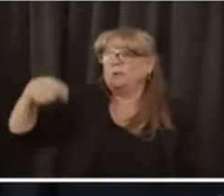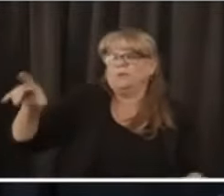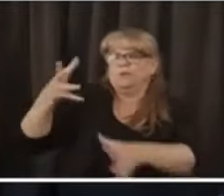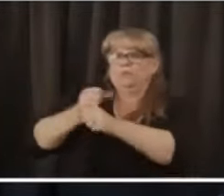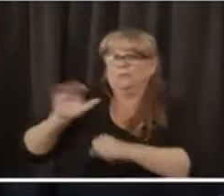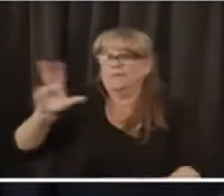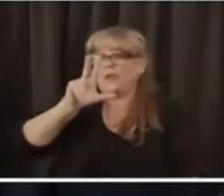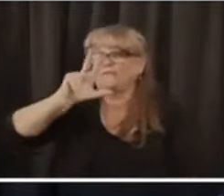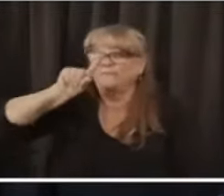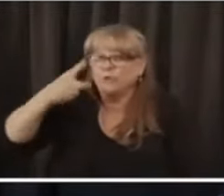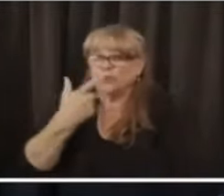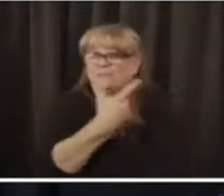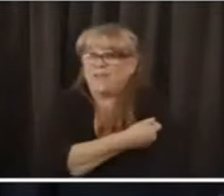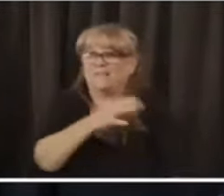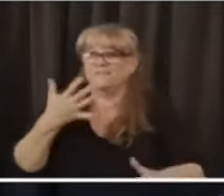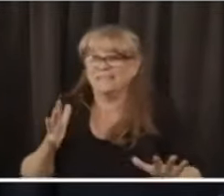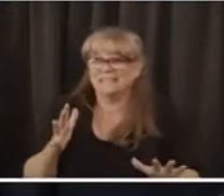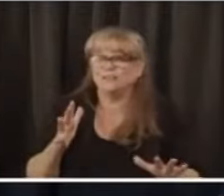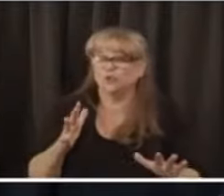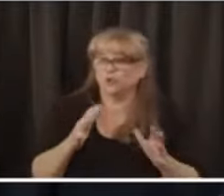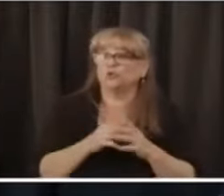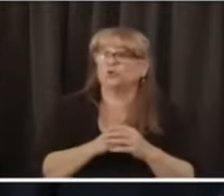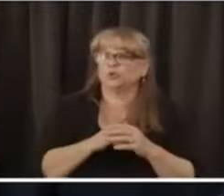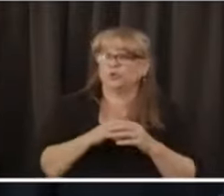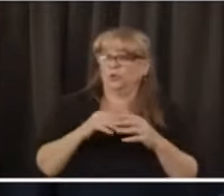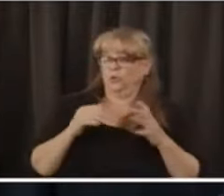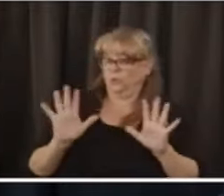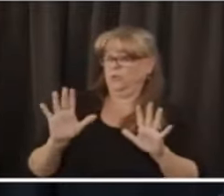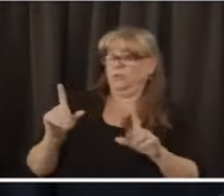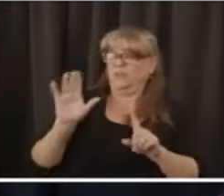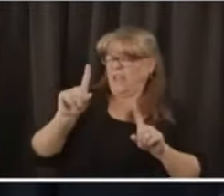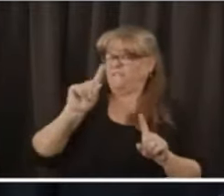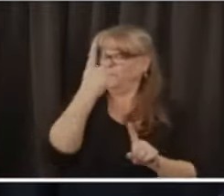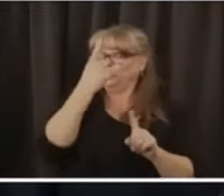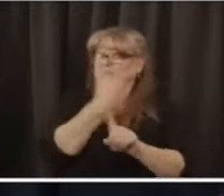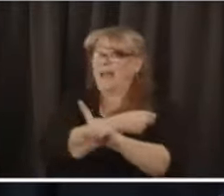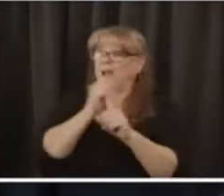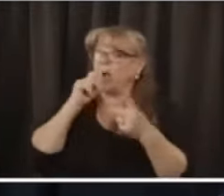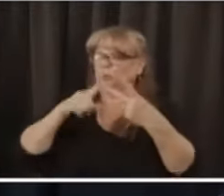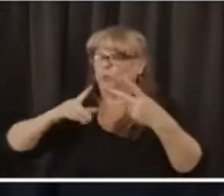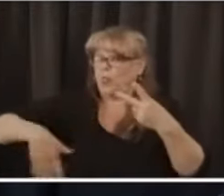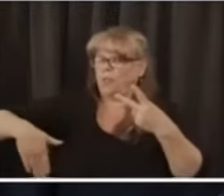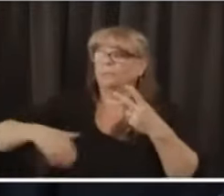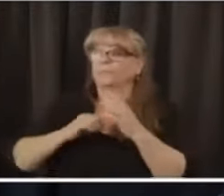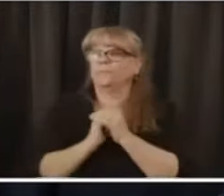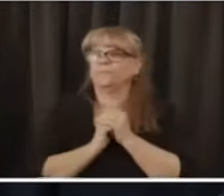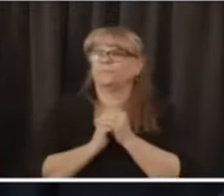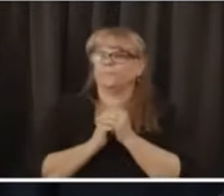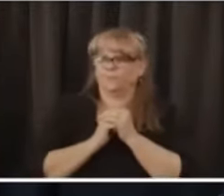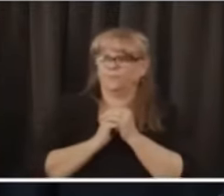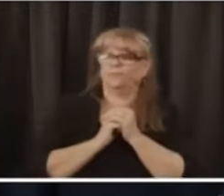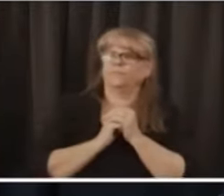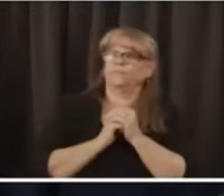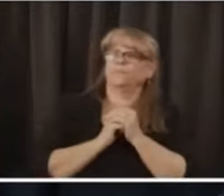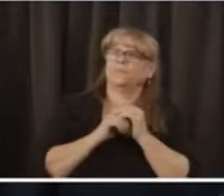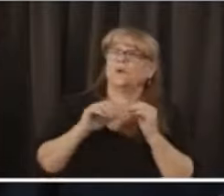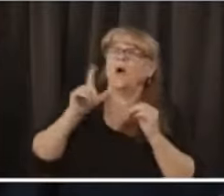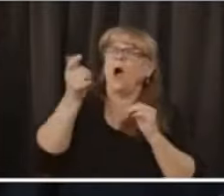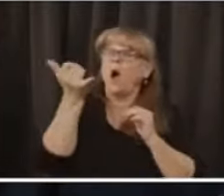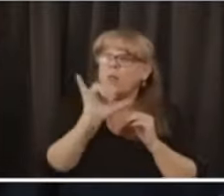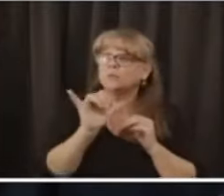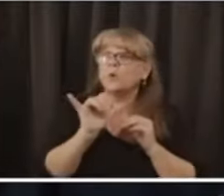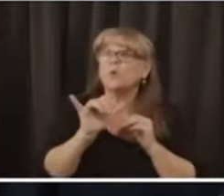close to that. We'll get you the exact number, but about 54% have gotten their first vaccine. We also know that there is